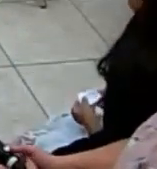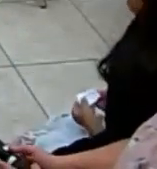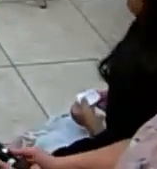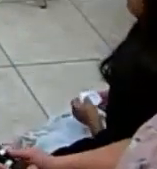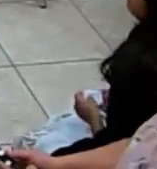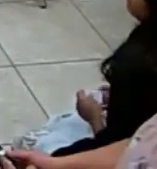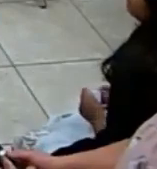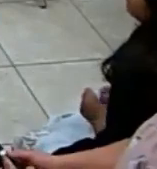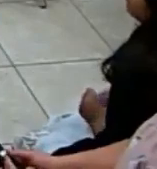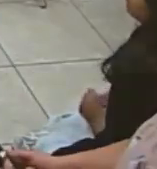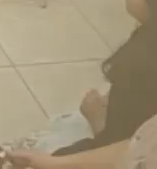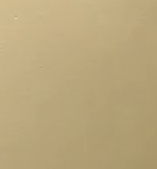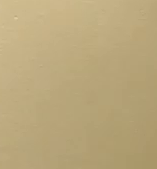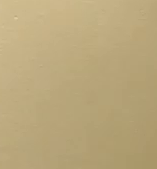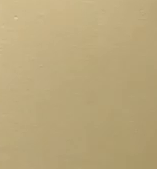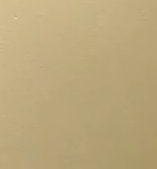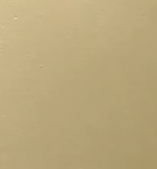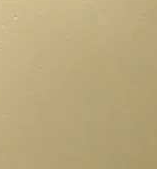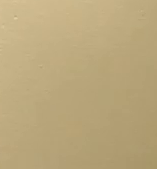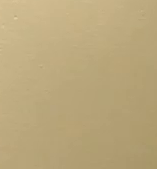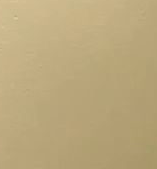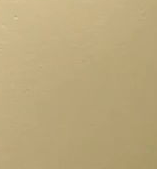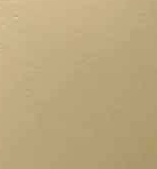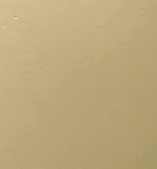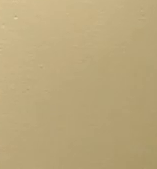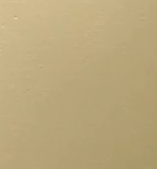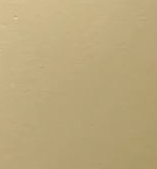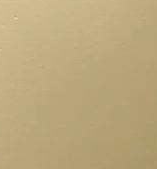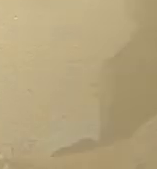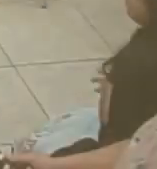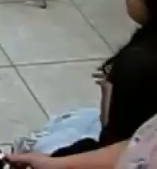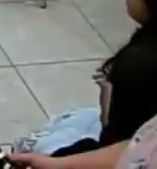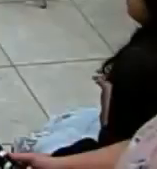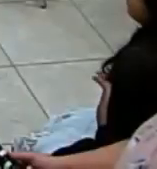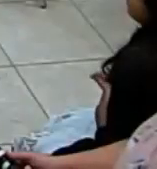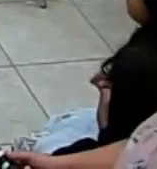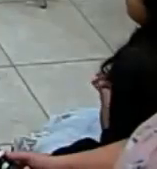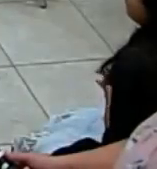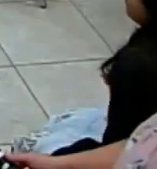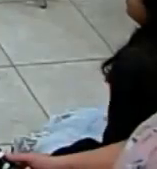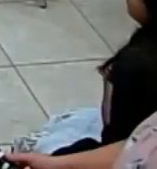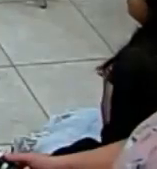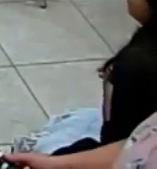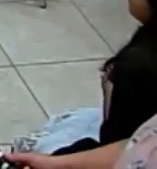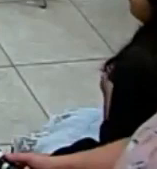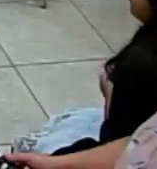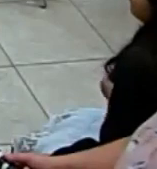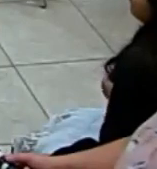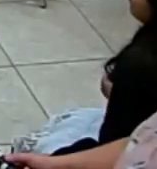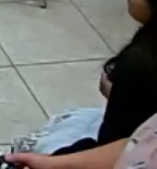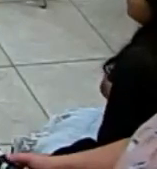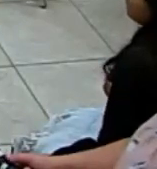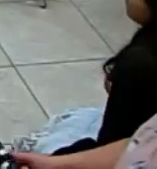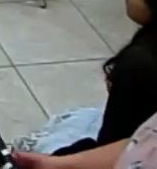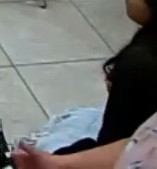Our tonight's service, 7:30. Let's be praying for this